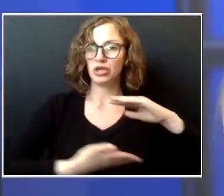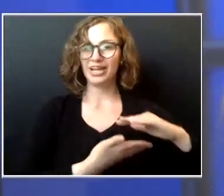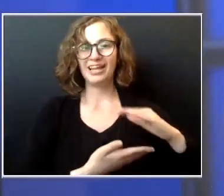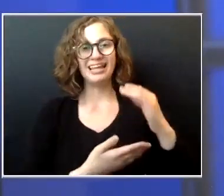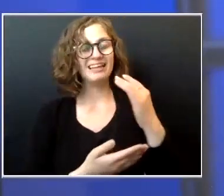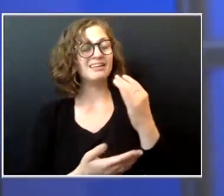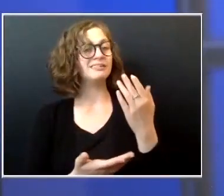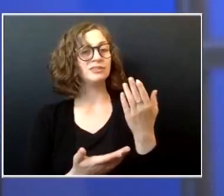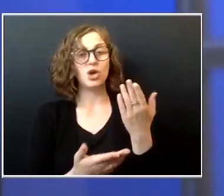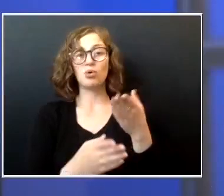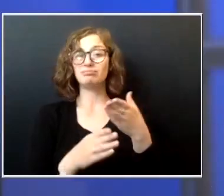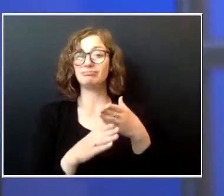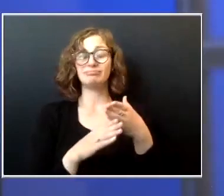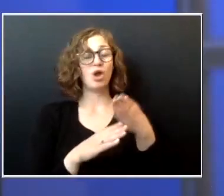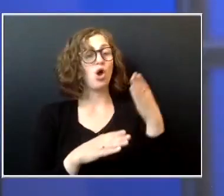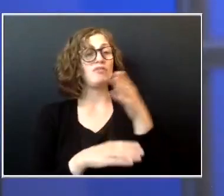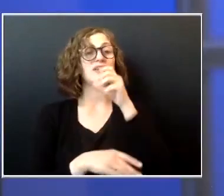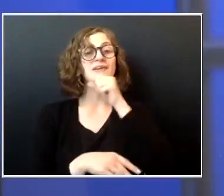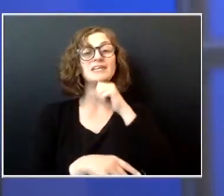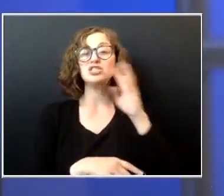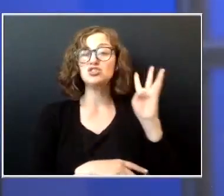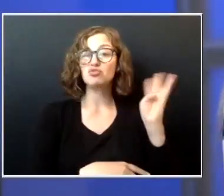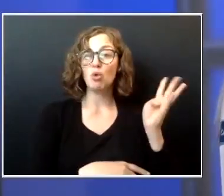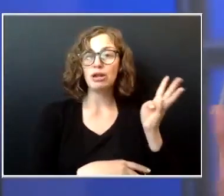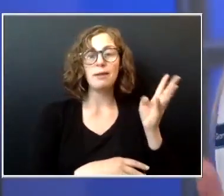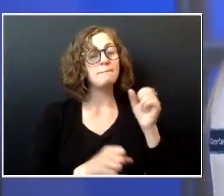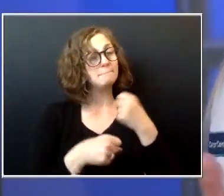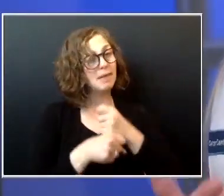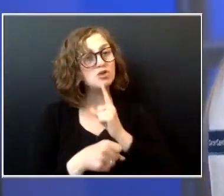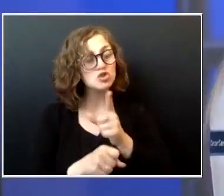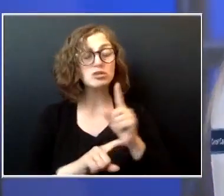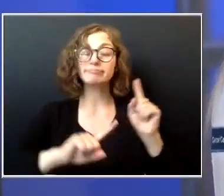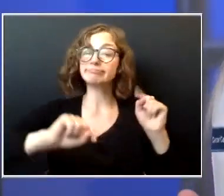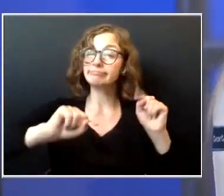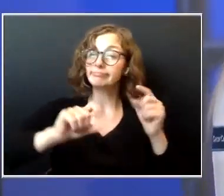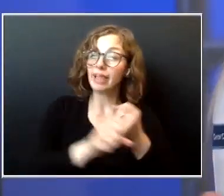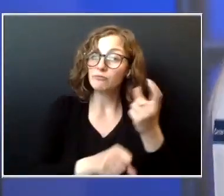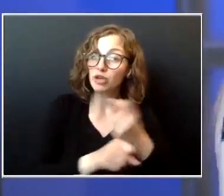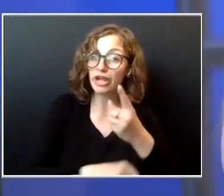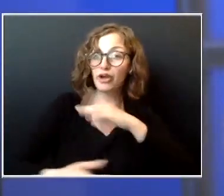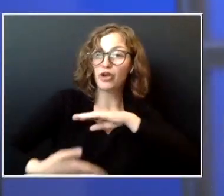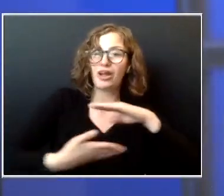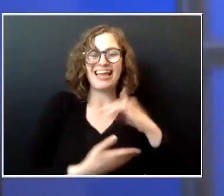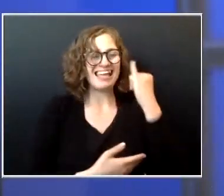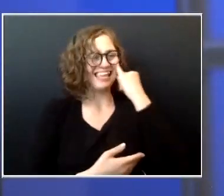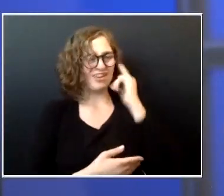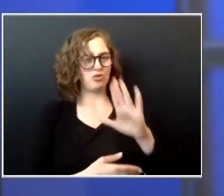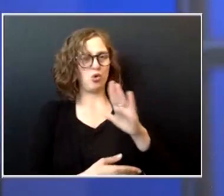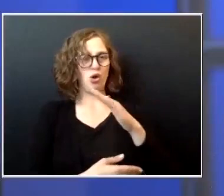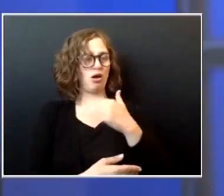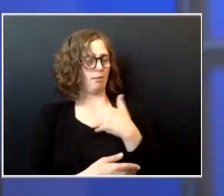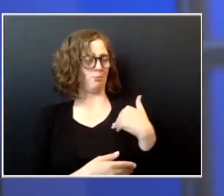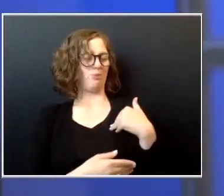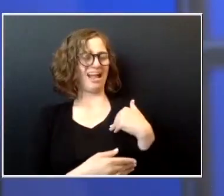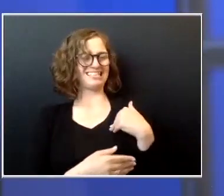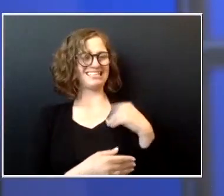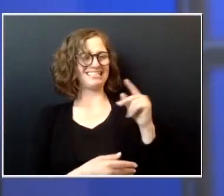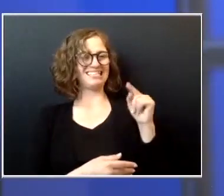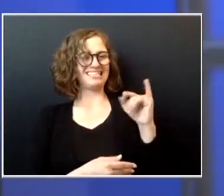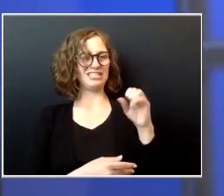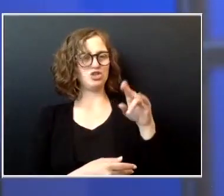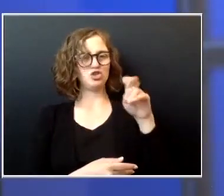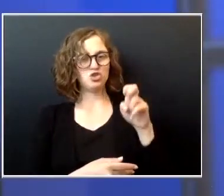year for your screening mammogram. If you have dense breast tissue, make sure you're getting your supplemental screening test. That way you are doing the